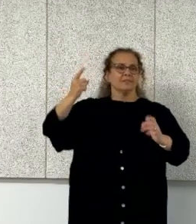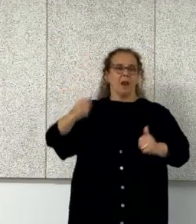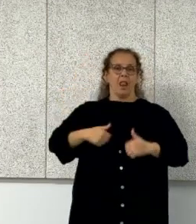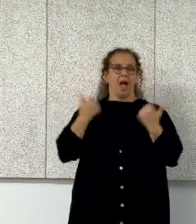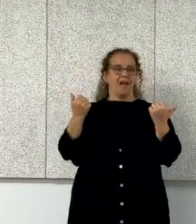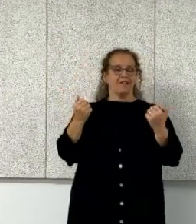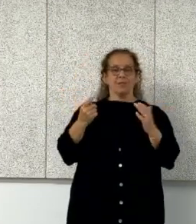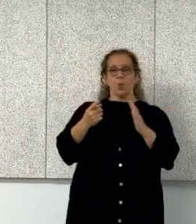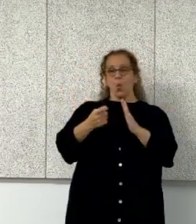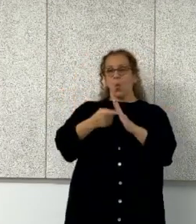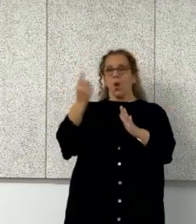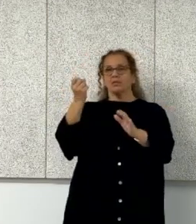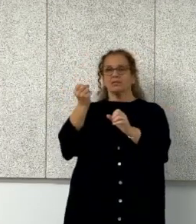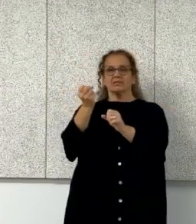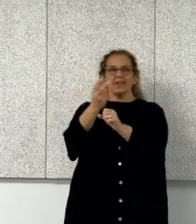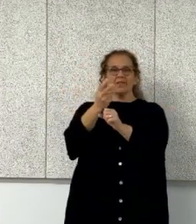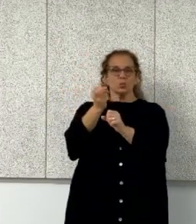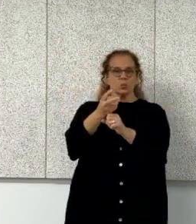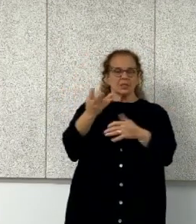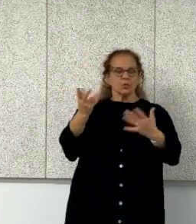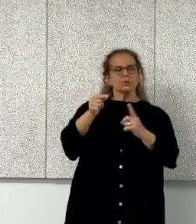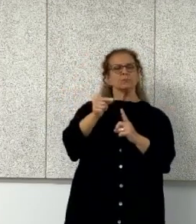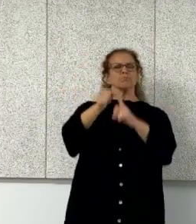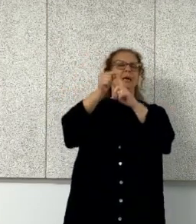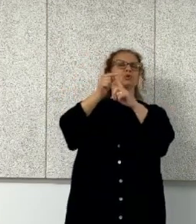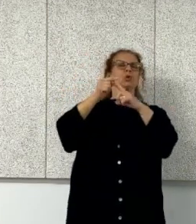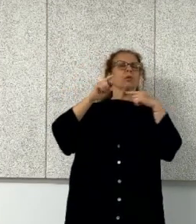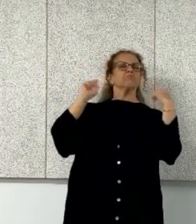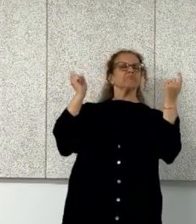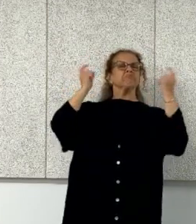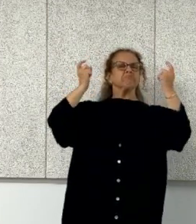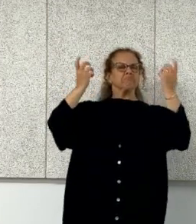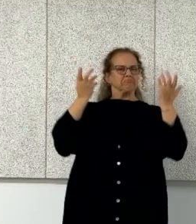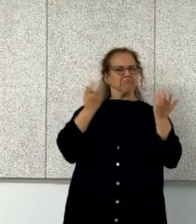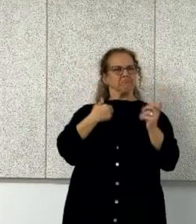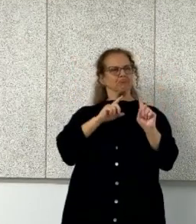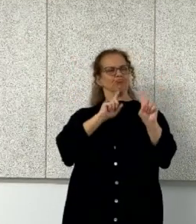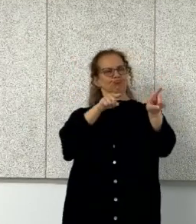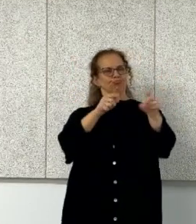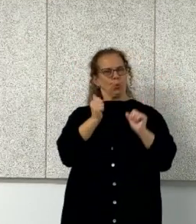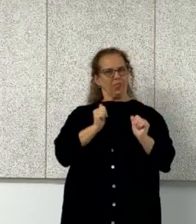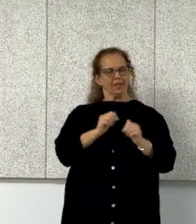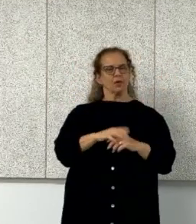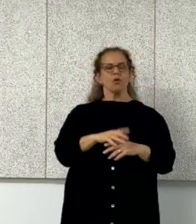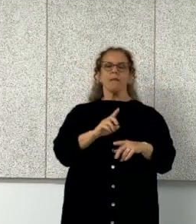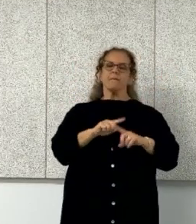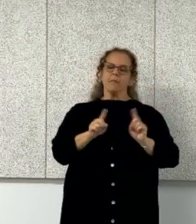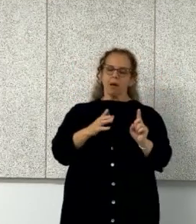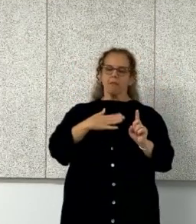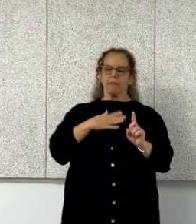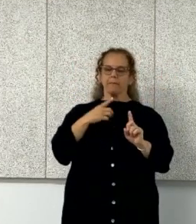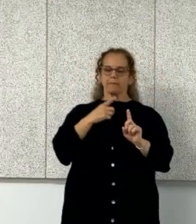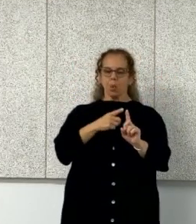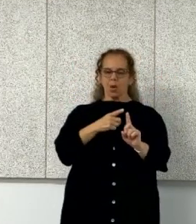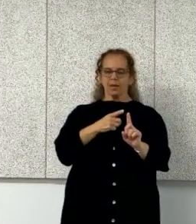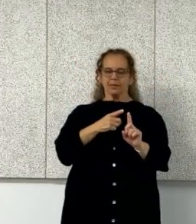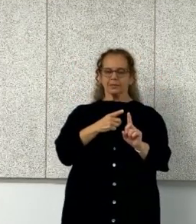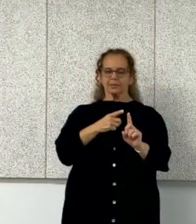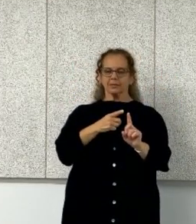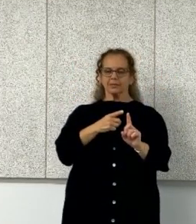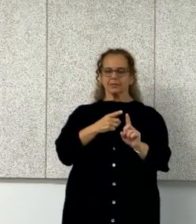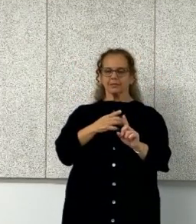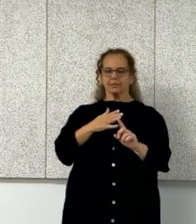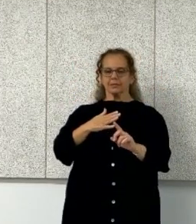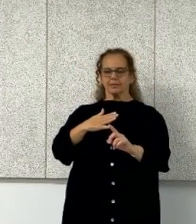couple of years. It's a kind of a special occasion kind of a thing. I guess what I'm really coming around to is that, like, the practice that I have